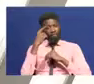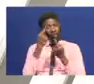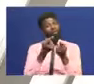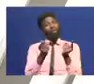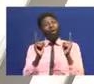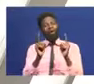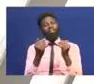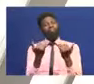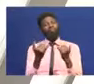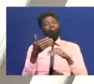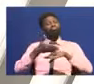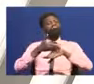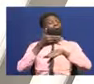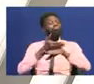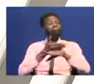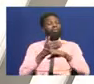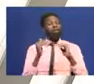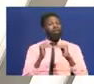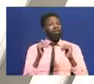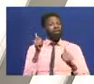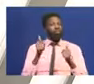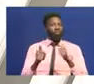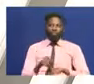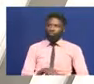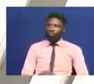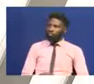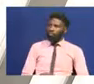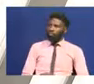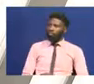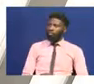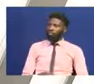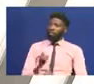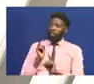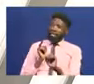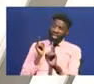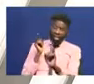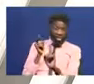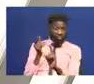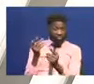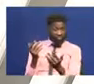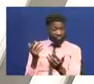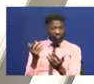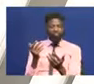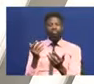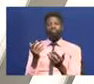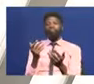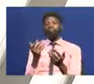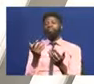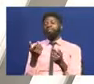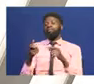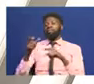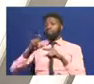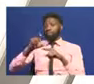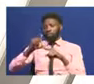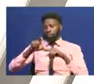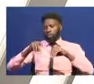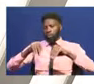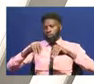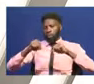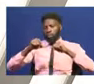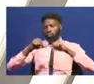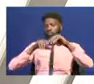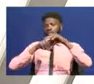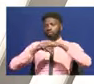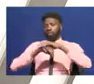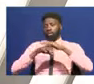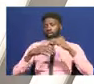got the aspect about increasing access to quality to healthcare services. Mm-hmm. They have got to be of sufficient quality to be effective.